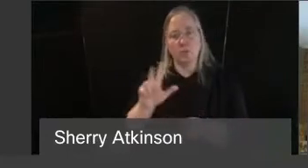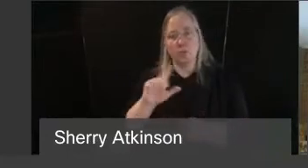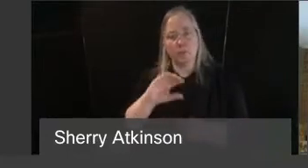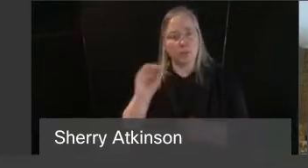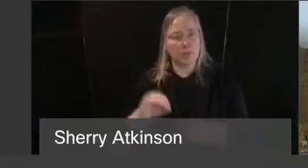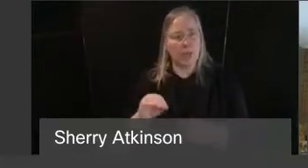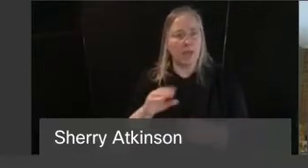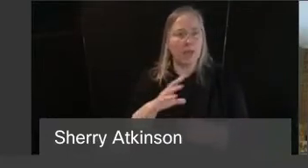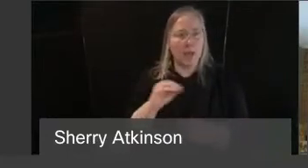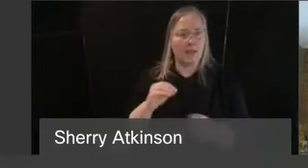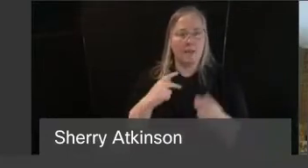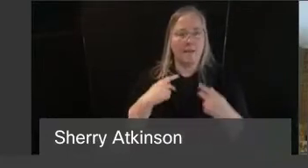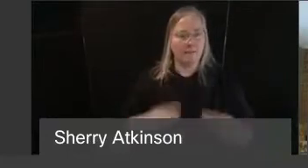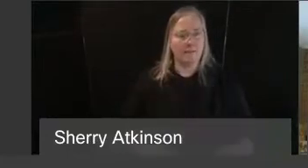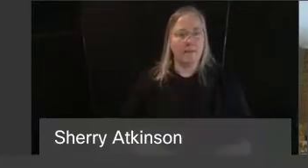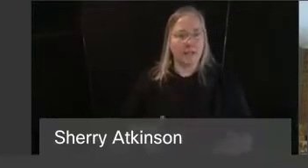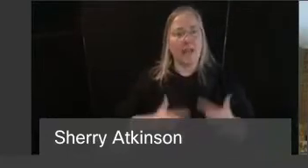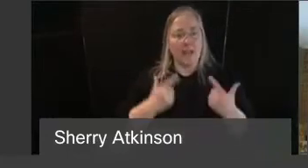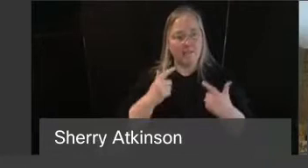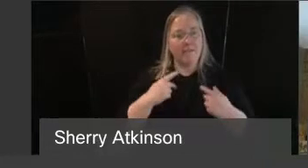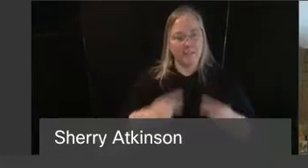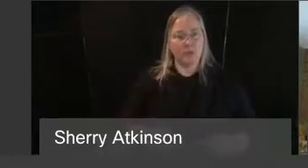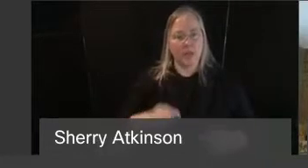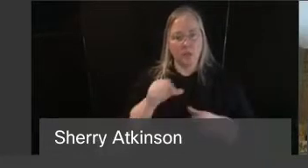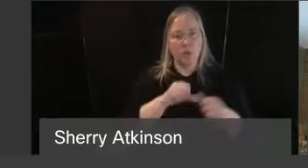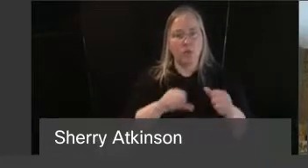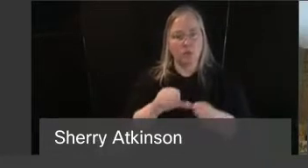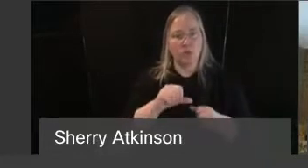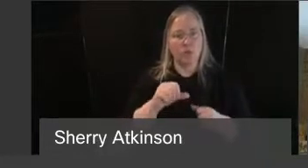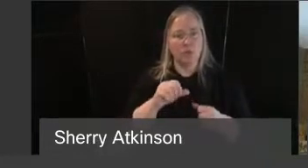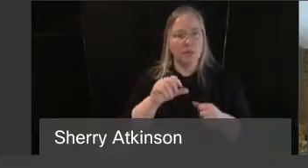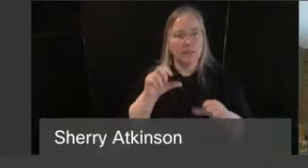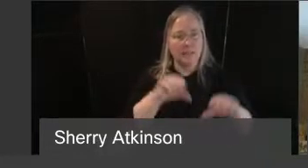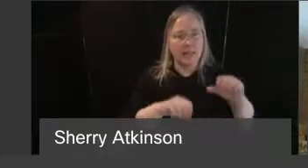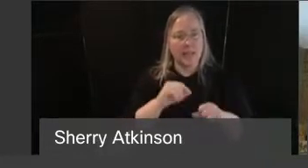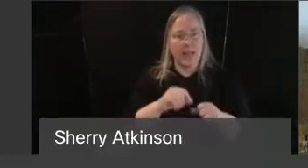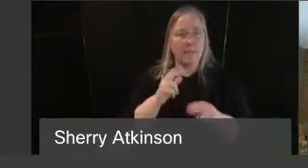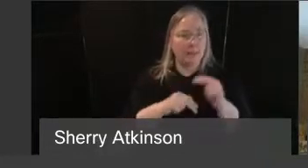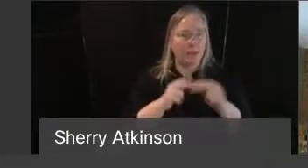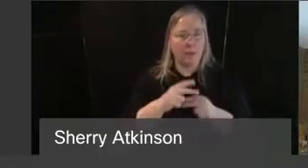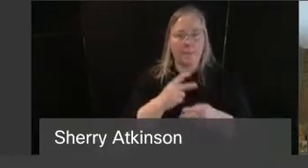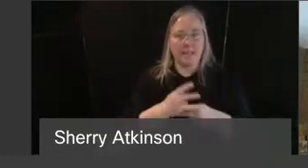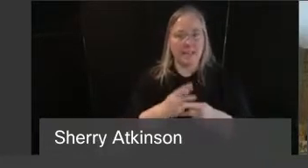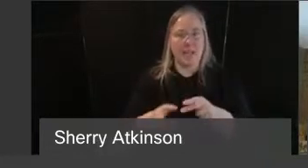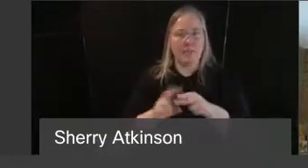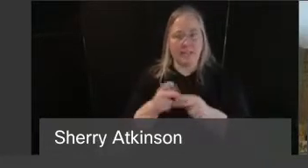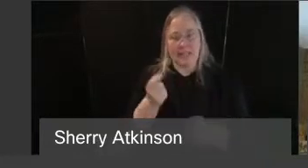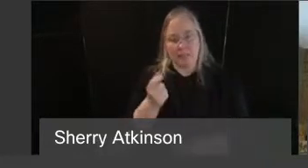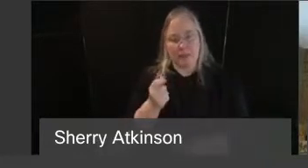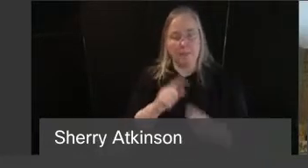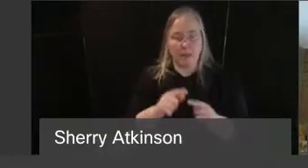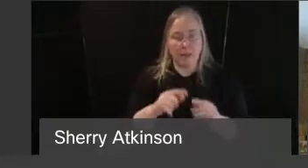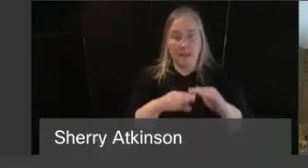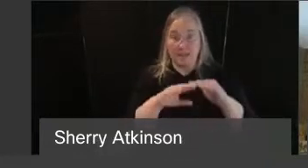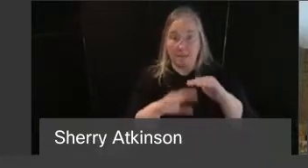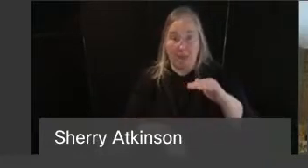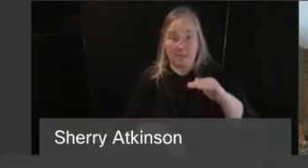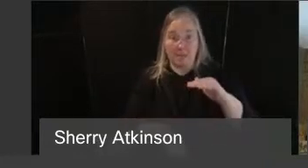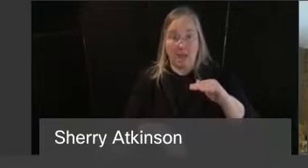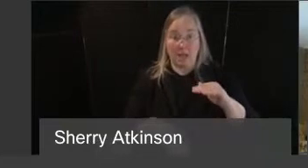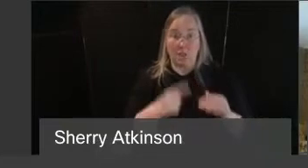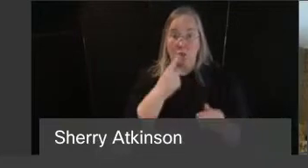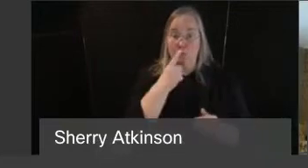sciences, and building ground maintenances did increase slightly. But you can sort of see that, on the bottom side, the number of job openings that